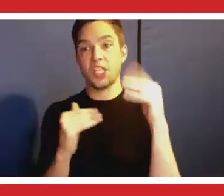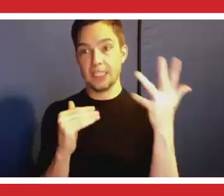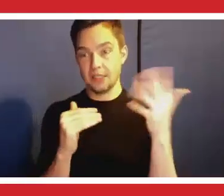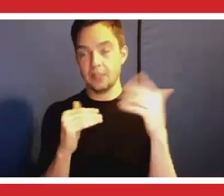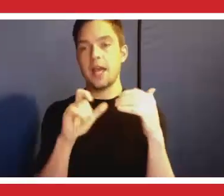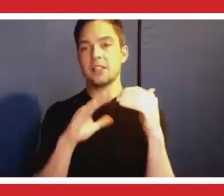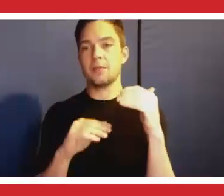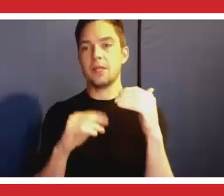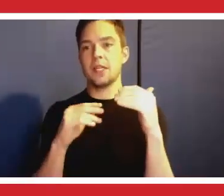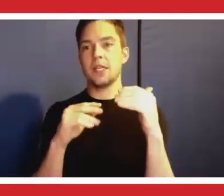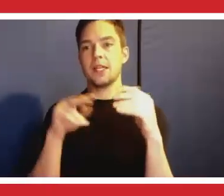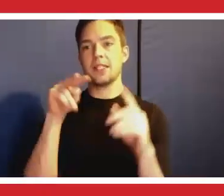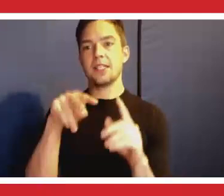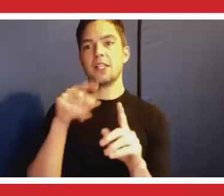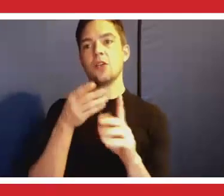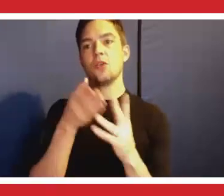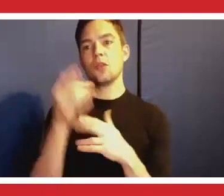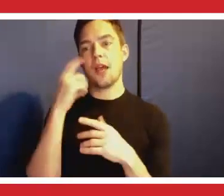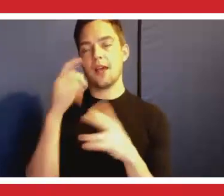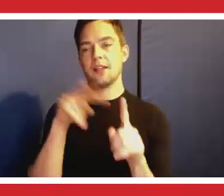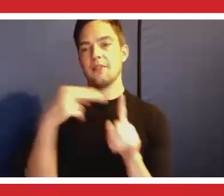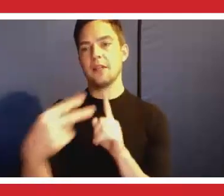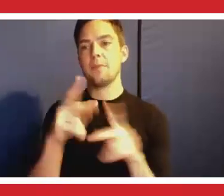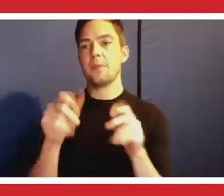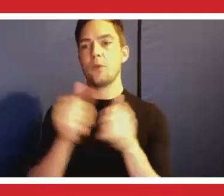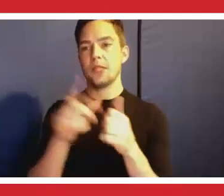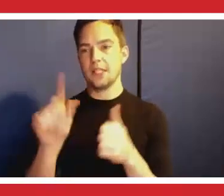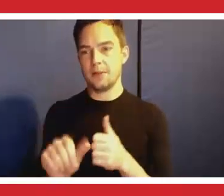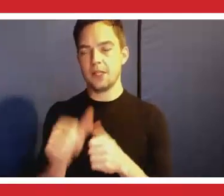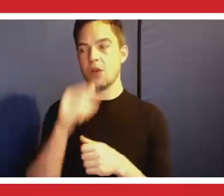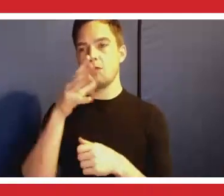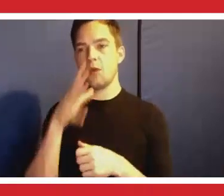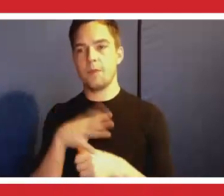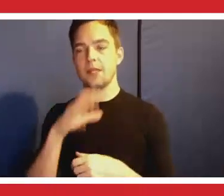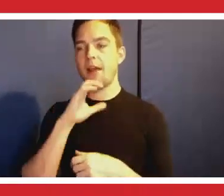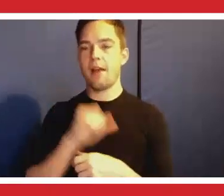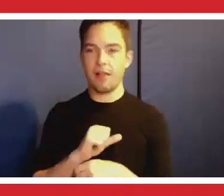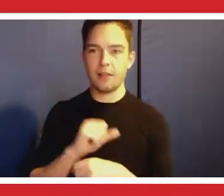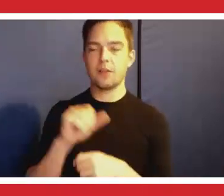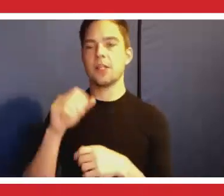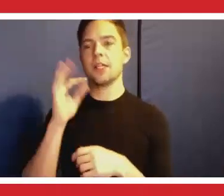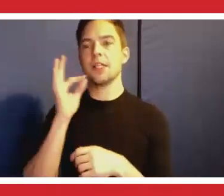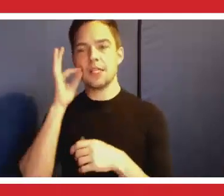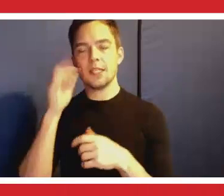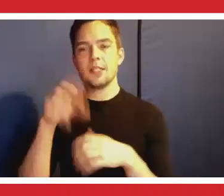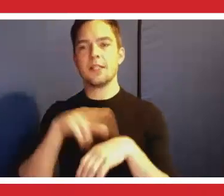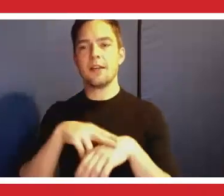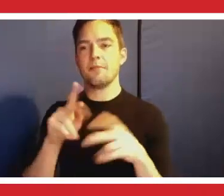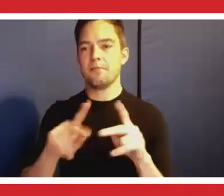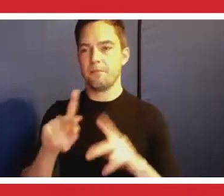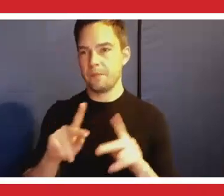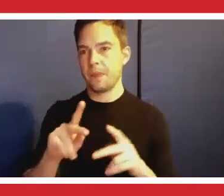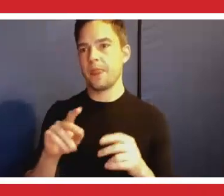the eyes of individuals, persons with disabilities, women, elderly, indigenous population. And we have